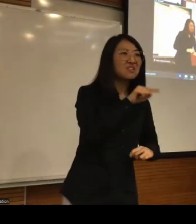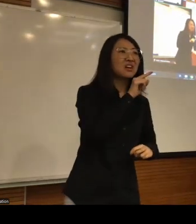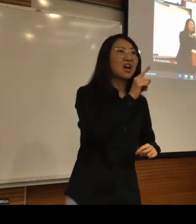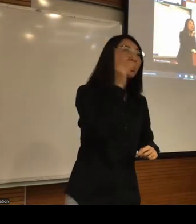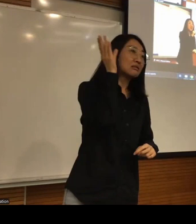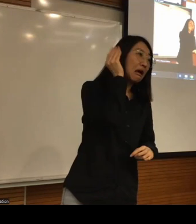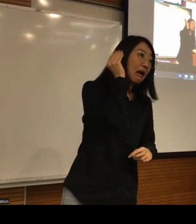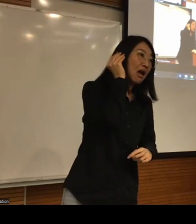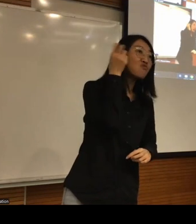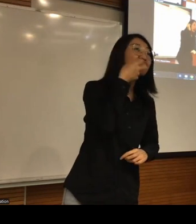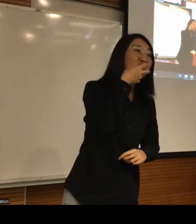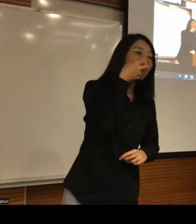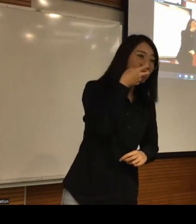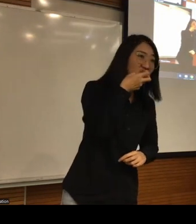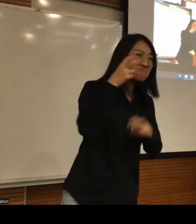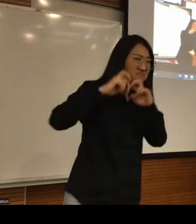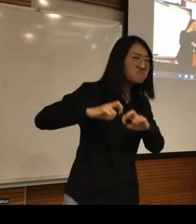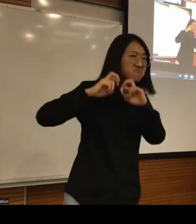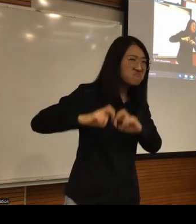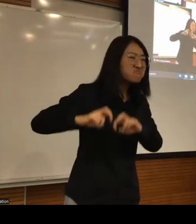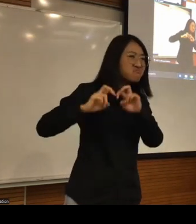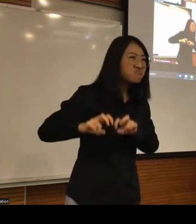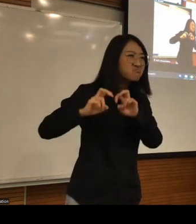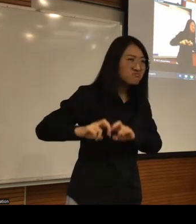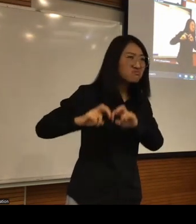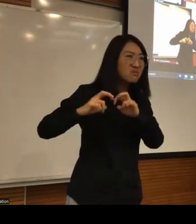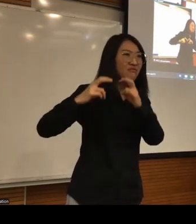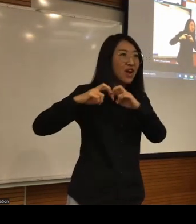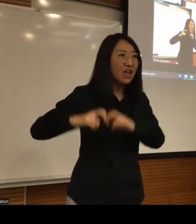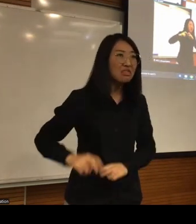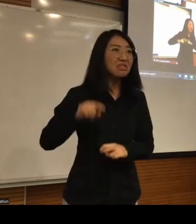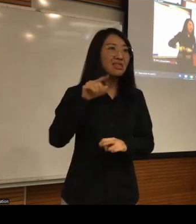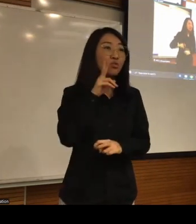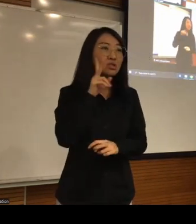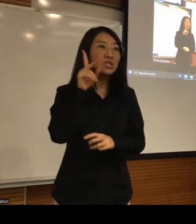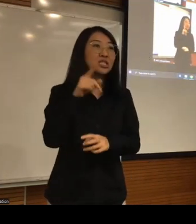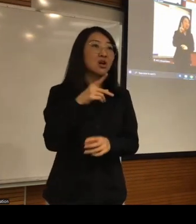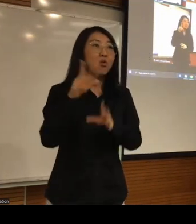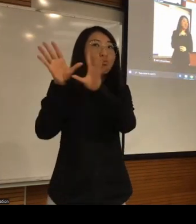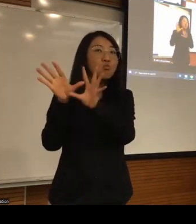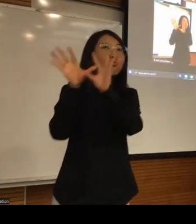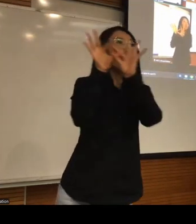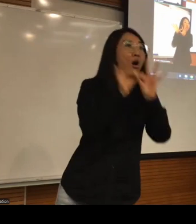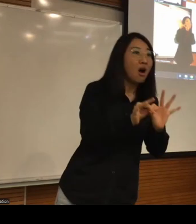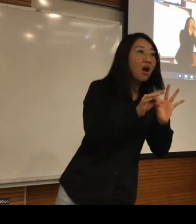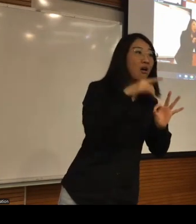source language, and because they analyze the source language in terms of logical links between the various